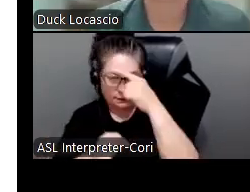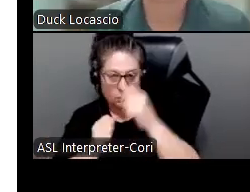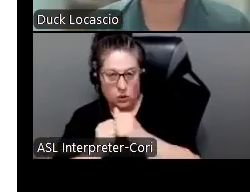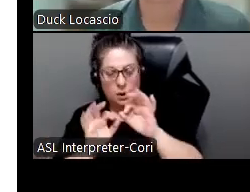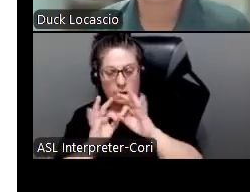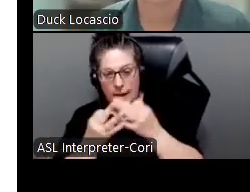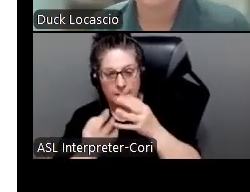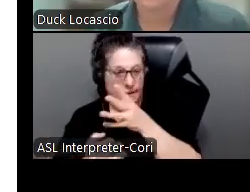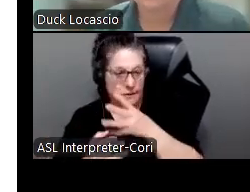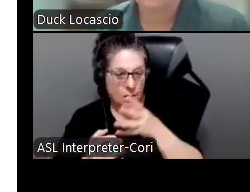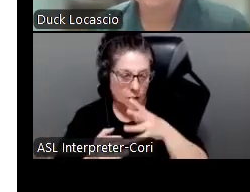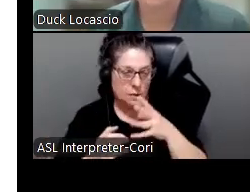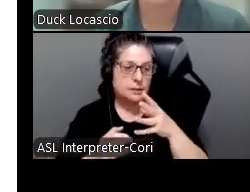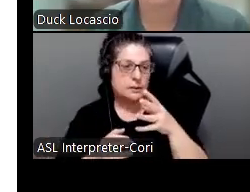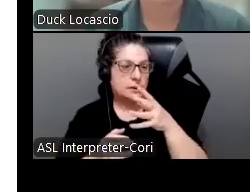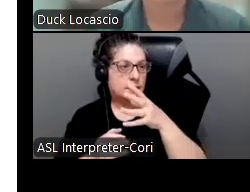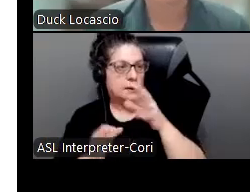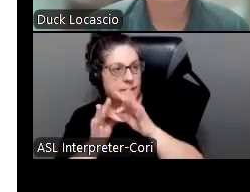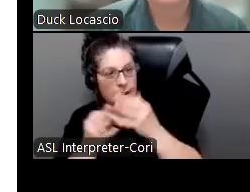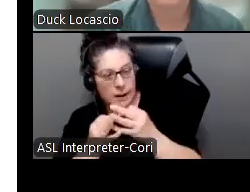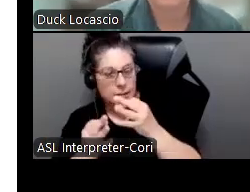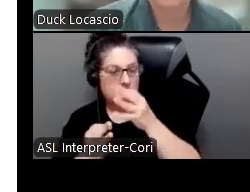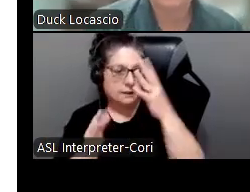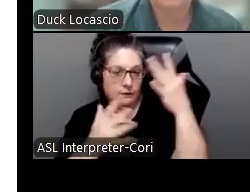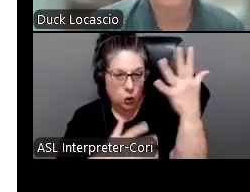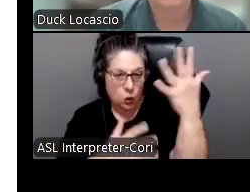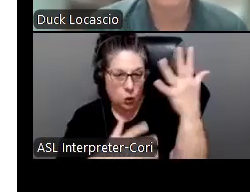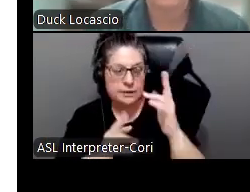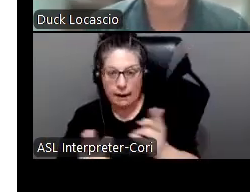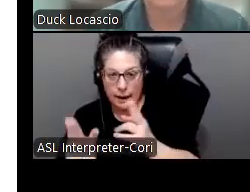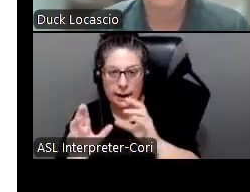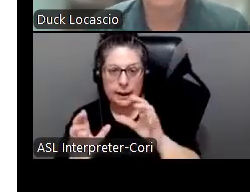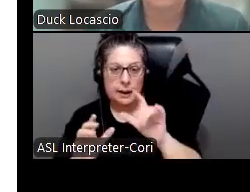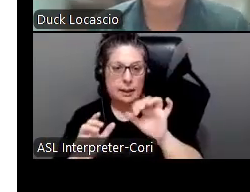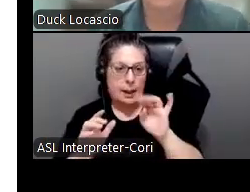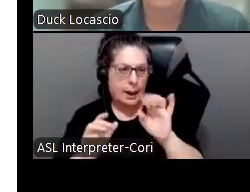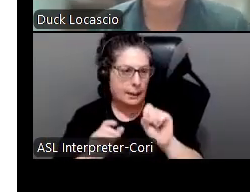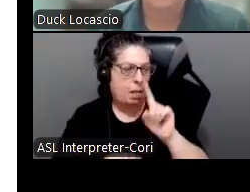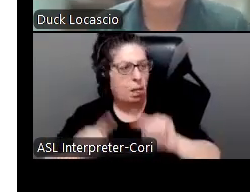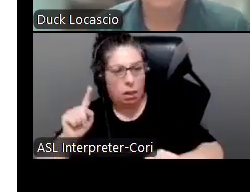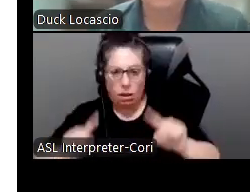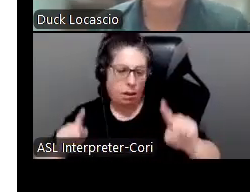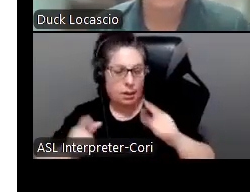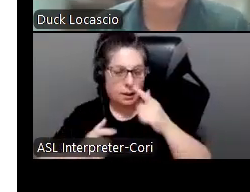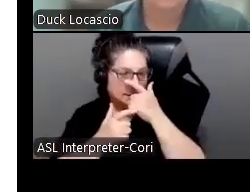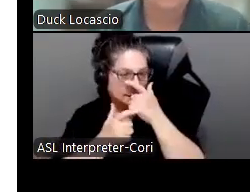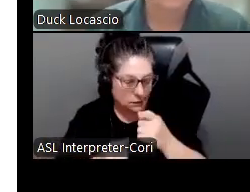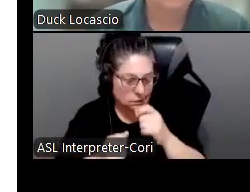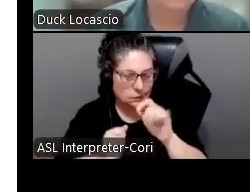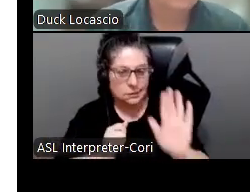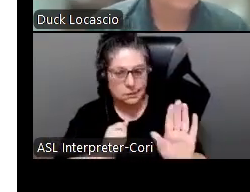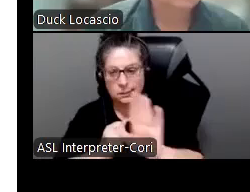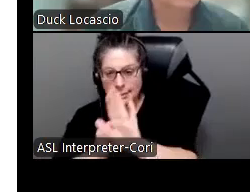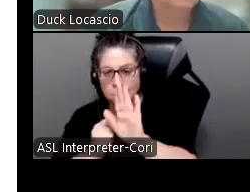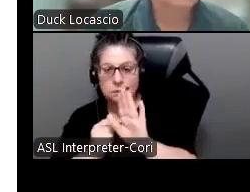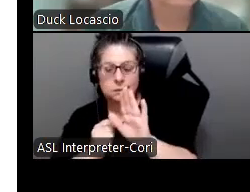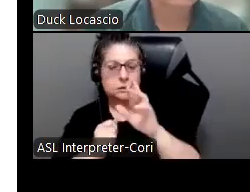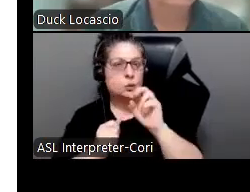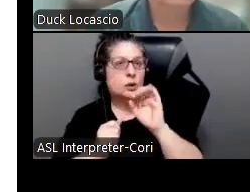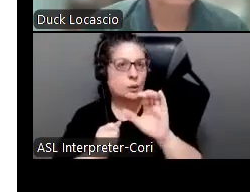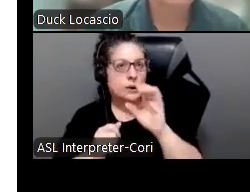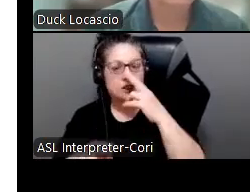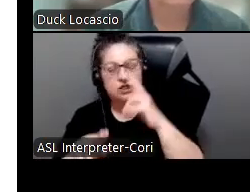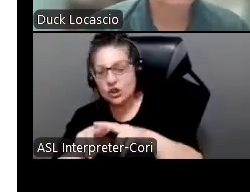family farms and family forests, hunting clubs. They're all interested in recreational